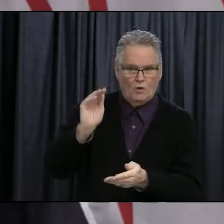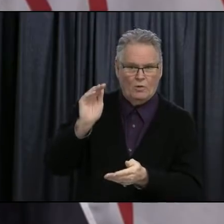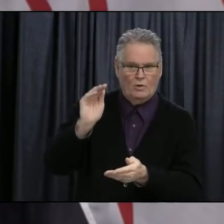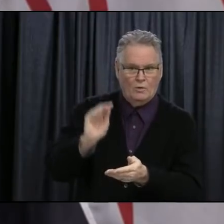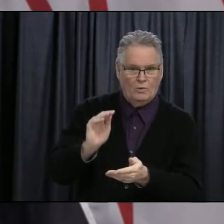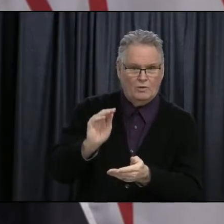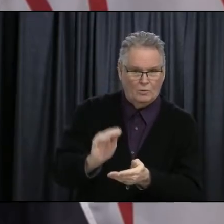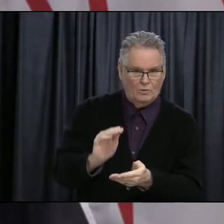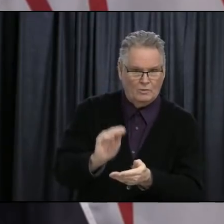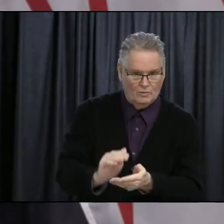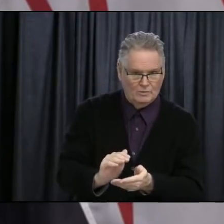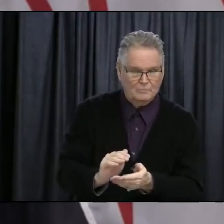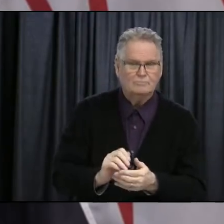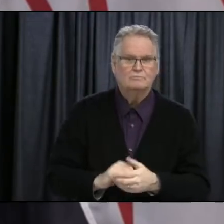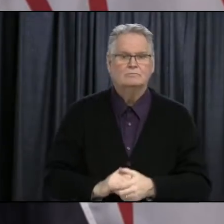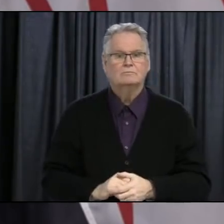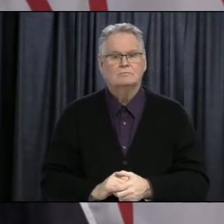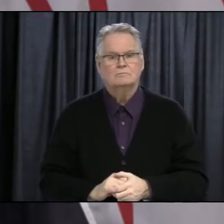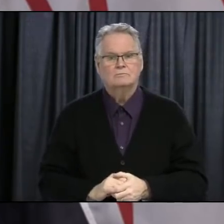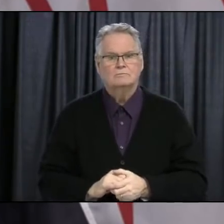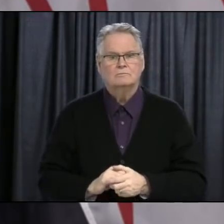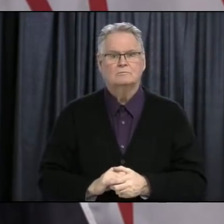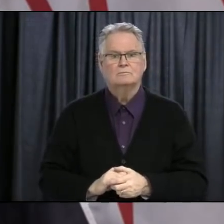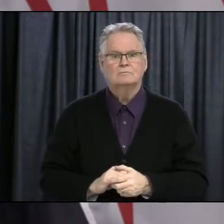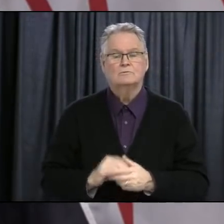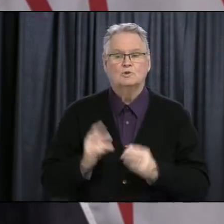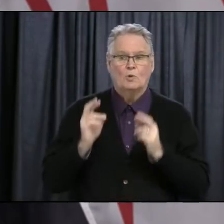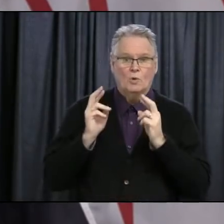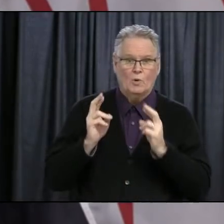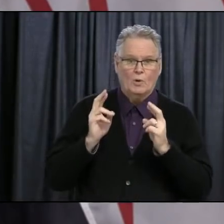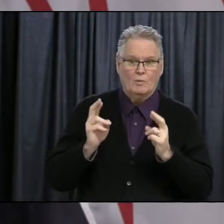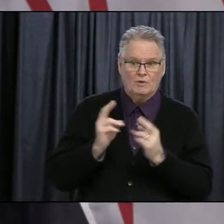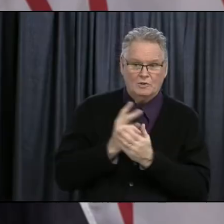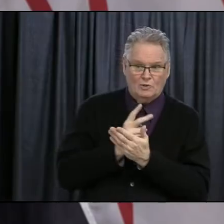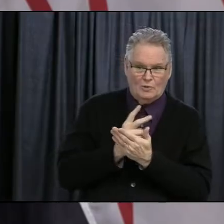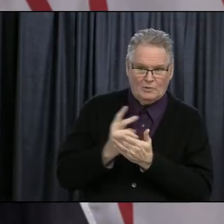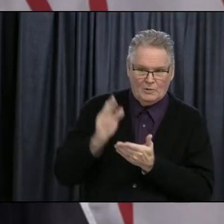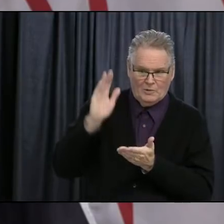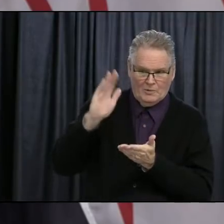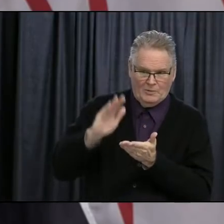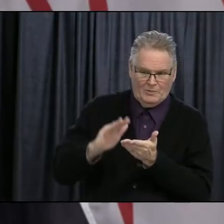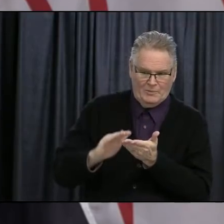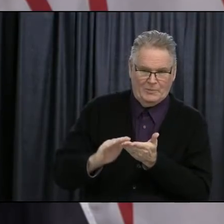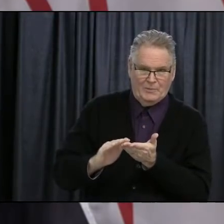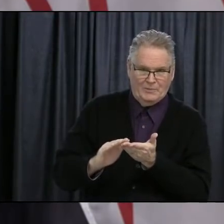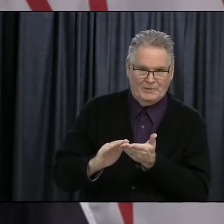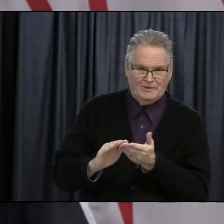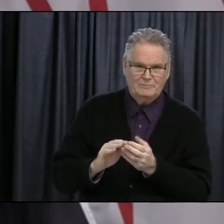many days, hopefully over 2 weeks in general. There may be some up and down,